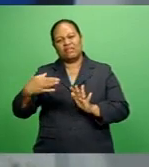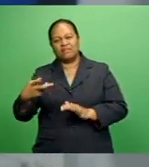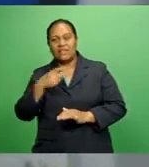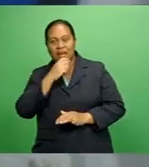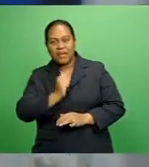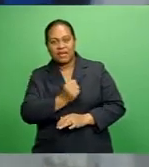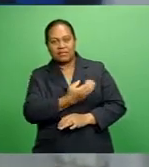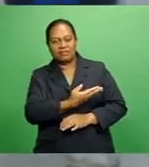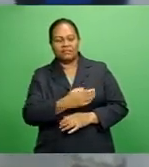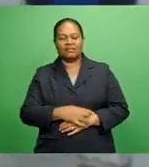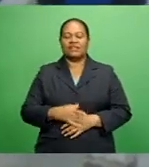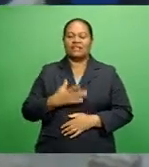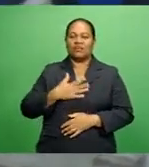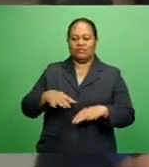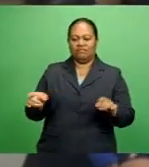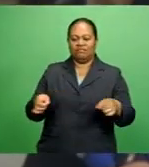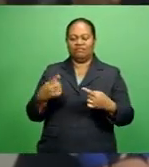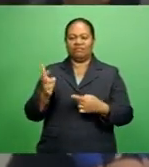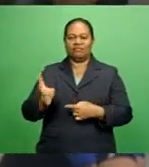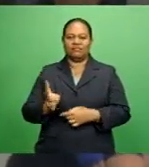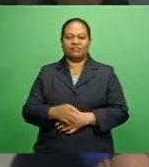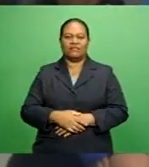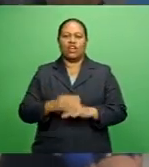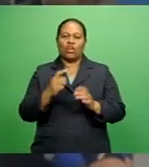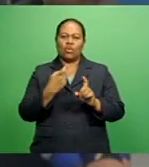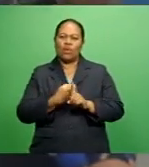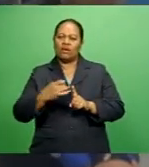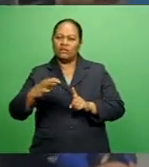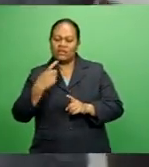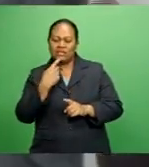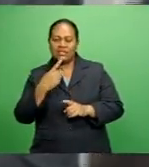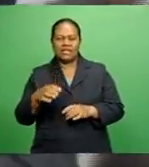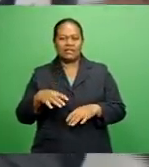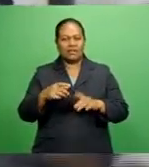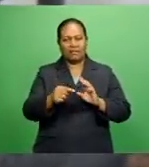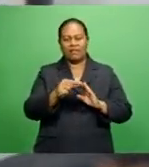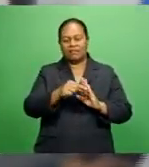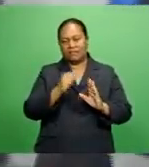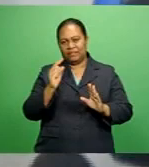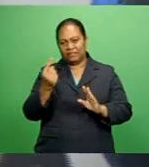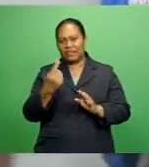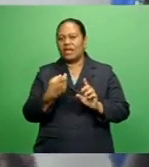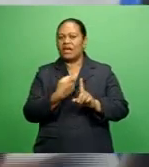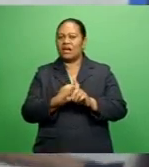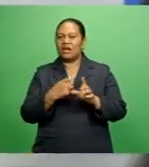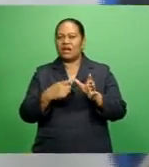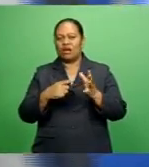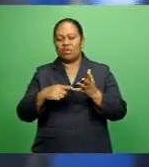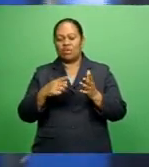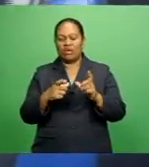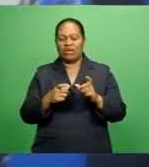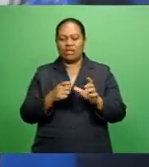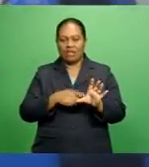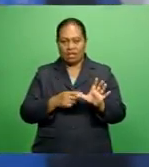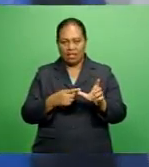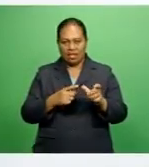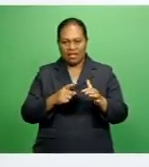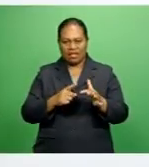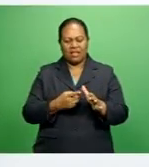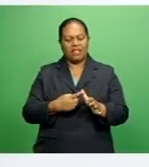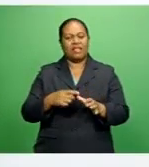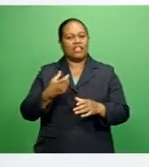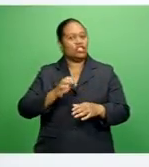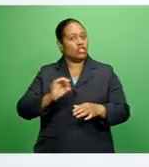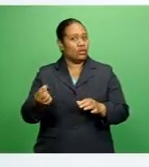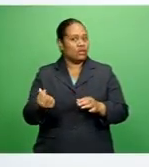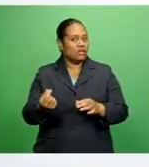fight Alvirete Kauyava. Kwajo says the first title match against Kauyava will be just another typical bout for him. No, I'm